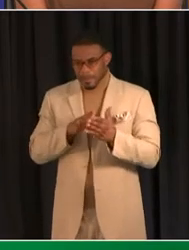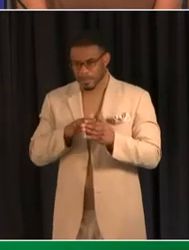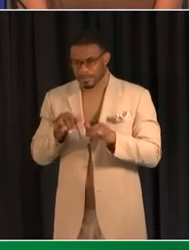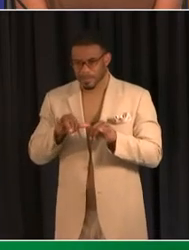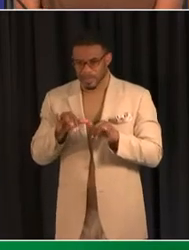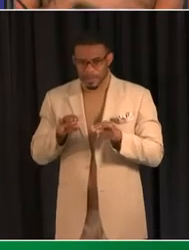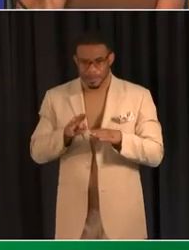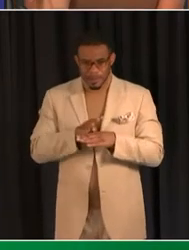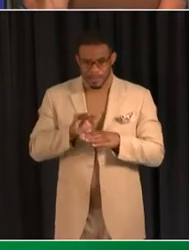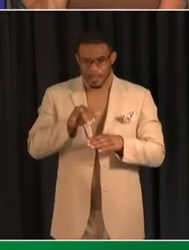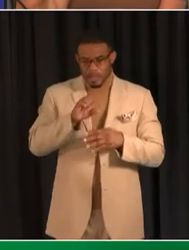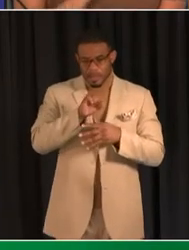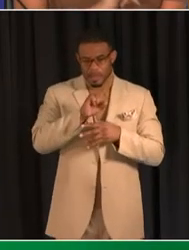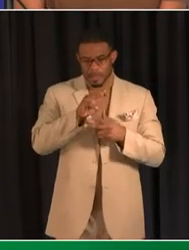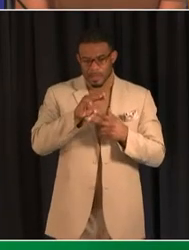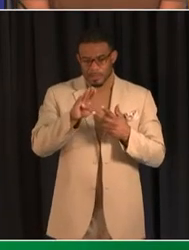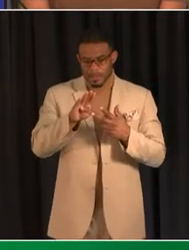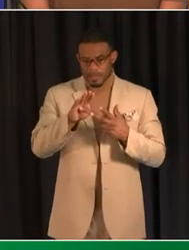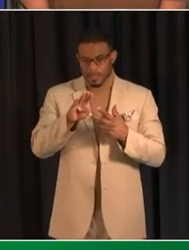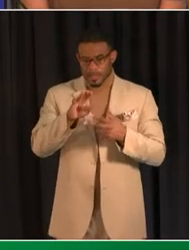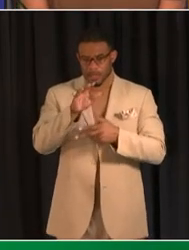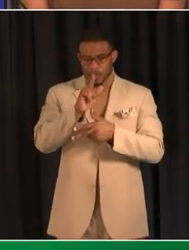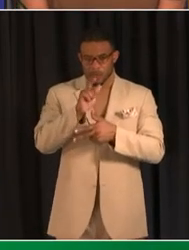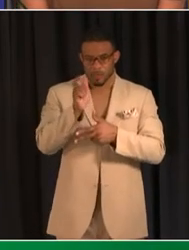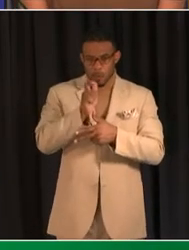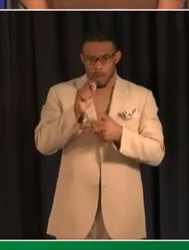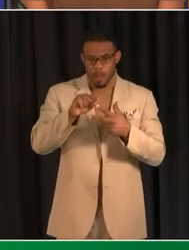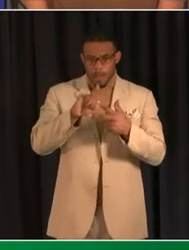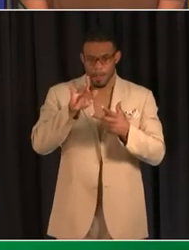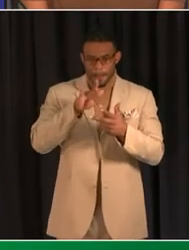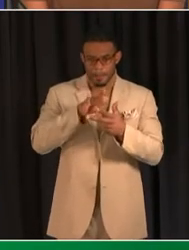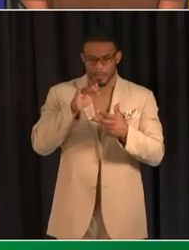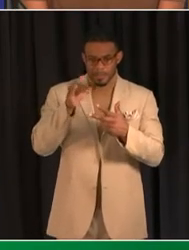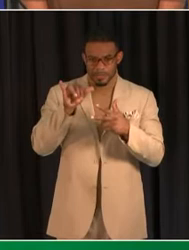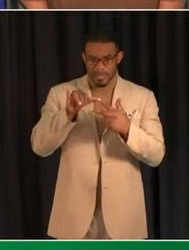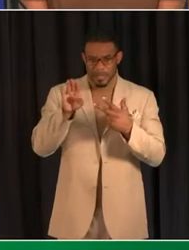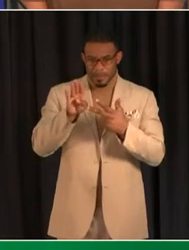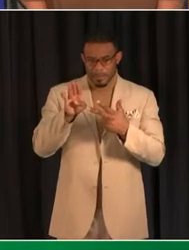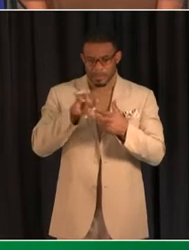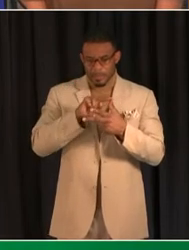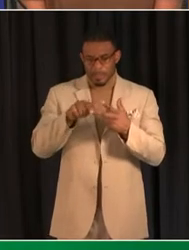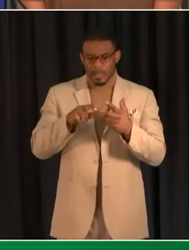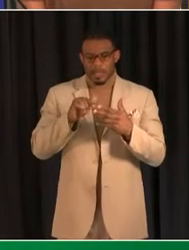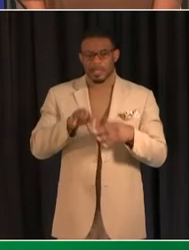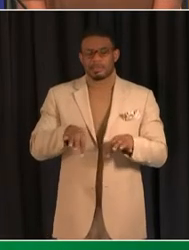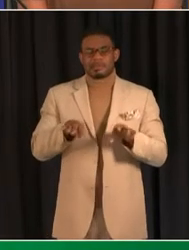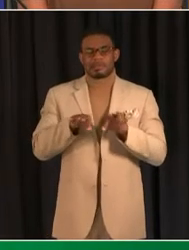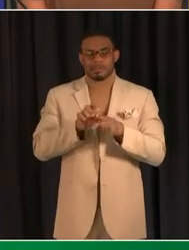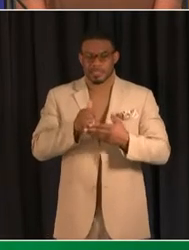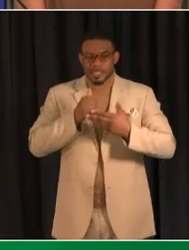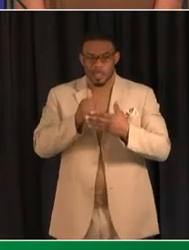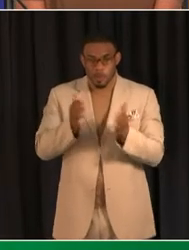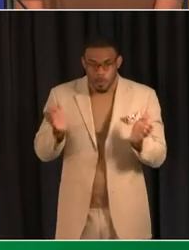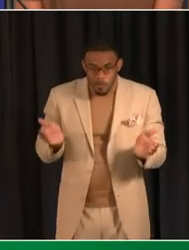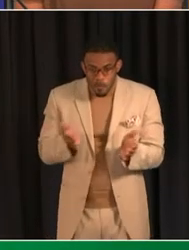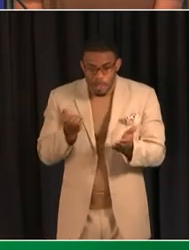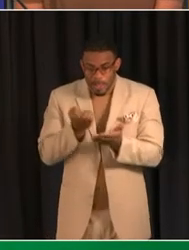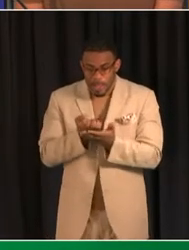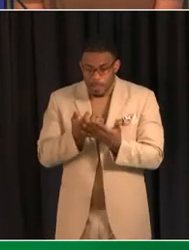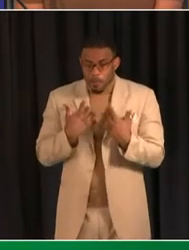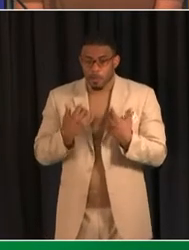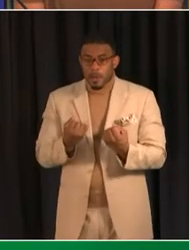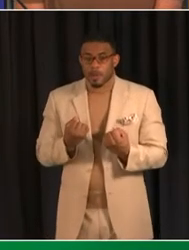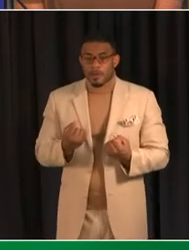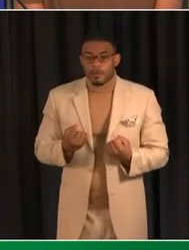and medium-sized businesses. That's what SMB stands for there, are really what's leading this effort to return to work and are so critical to helping foster